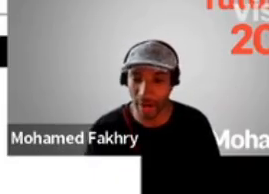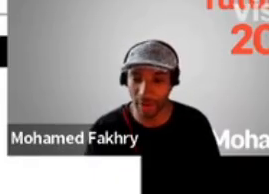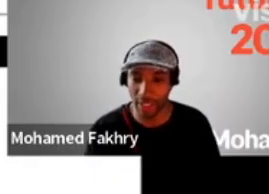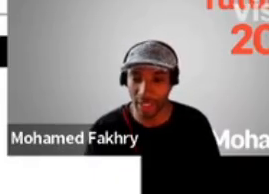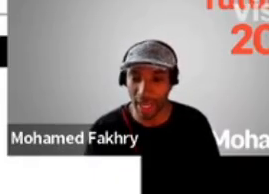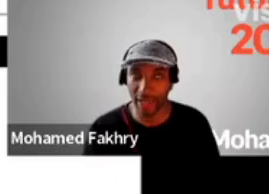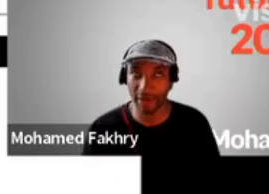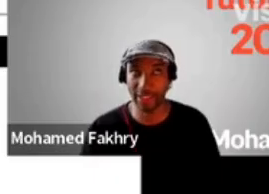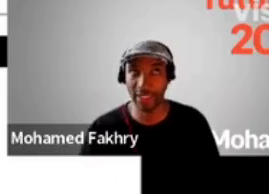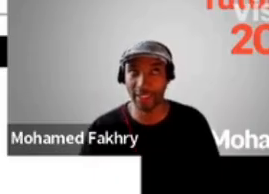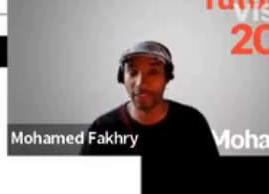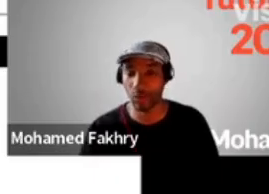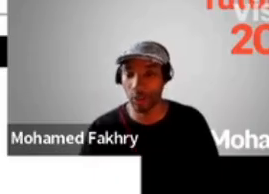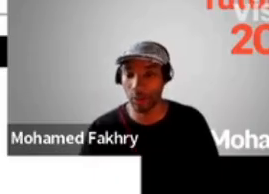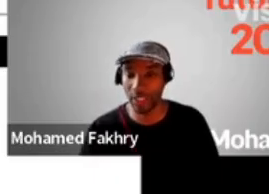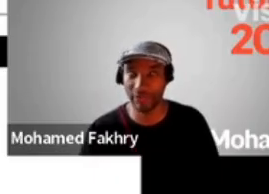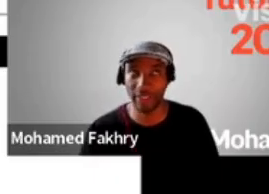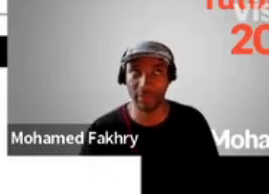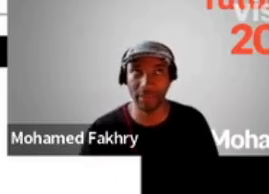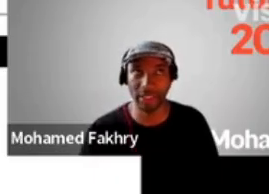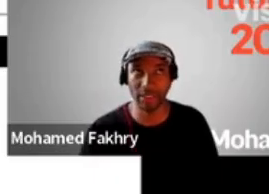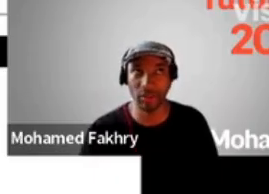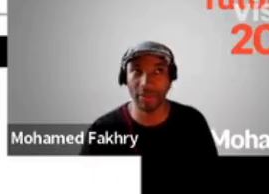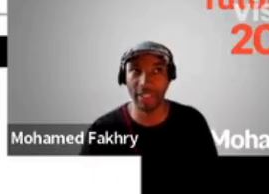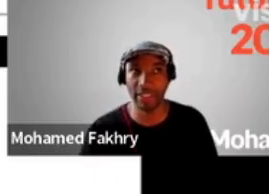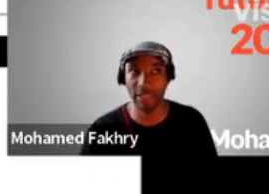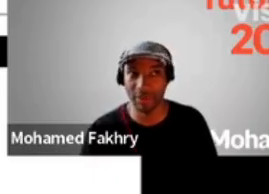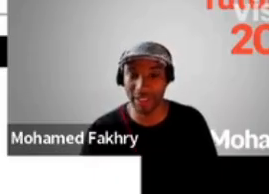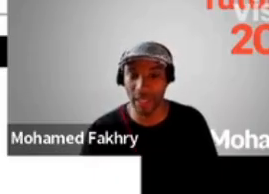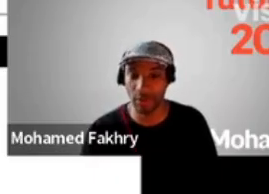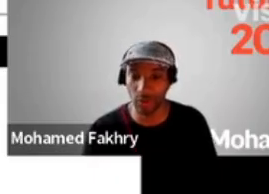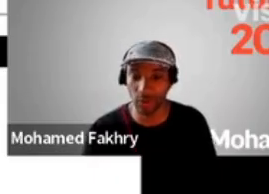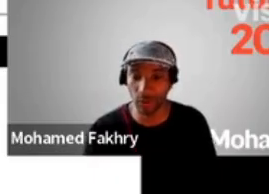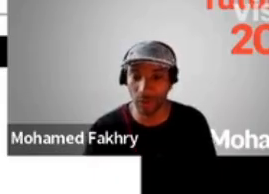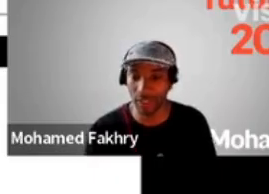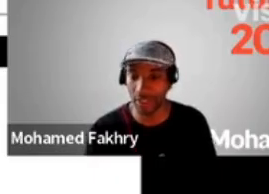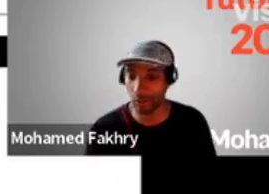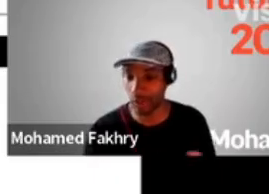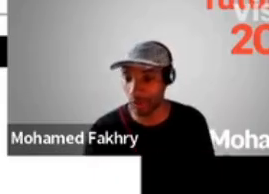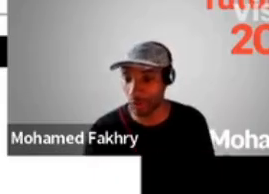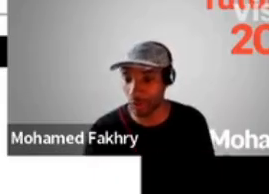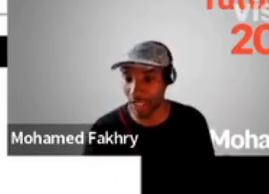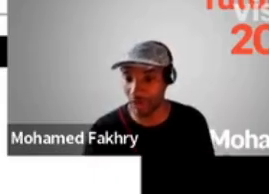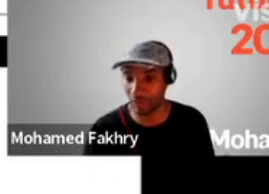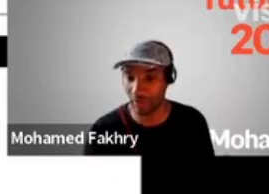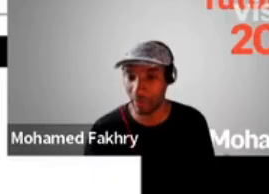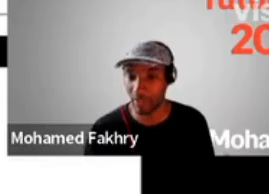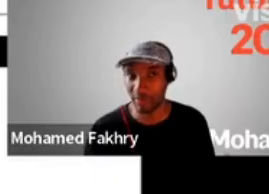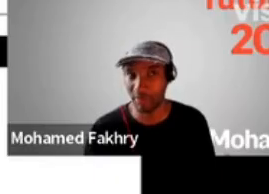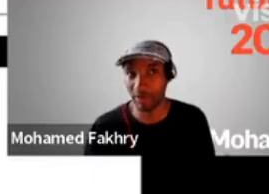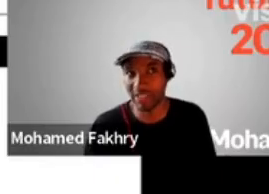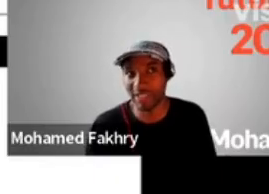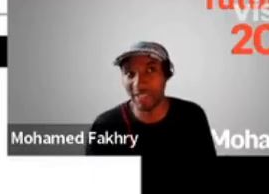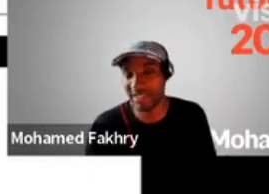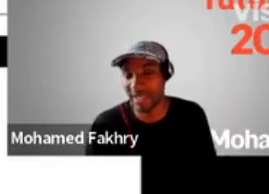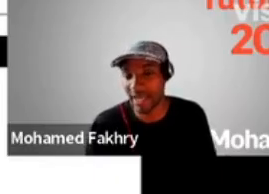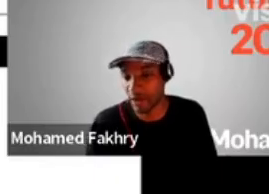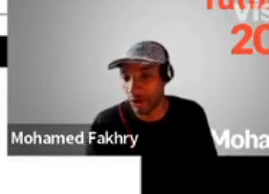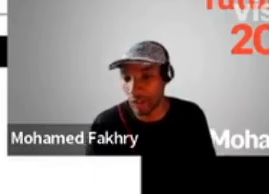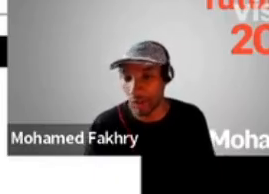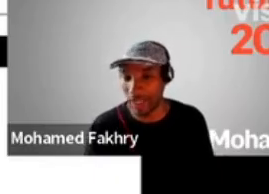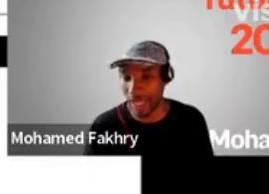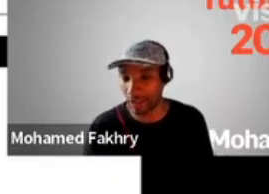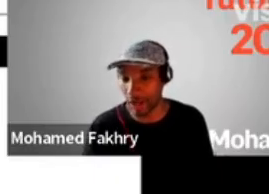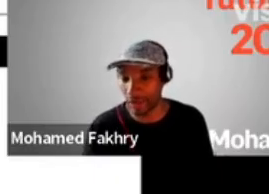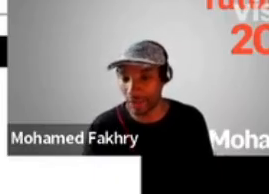things down. And I understand that's the world we live in, but that's something that sometimes when you do it, it's really rude to deaf people, because the thing is they cannot